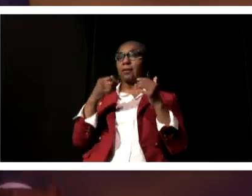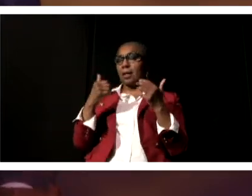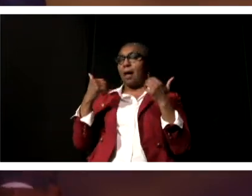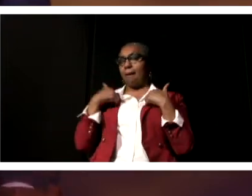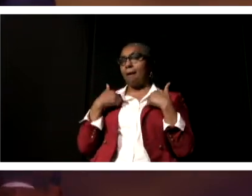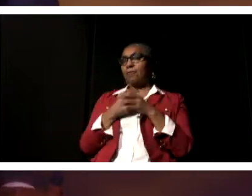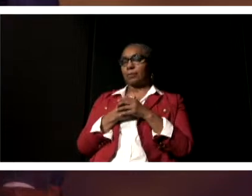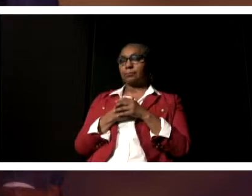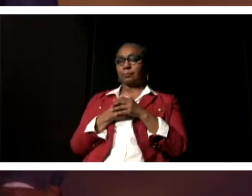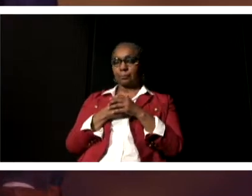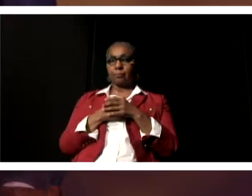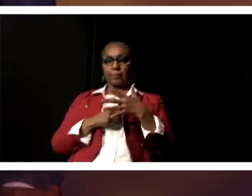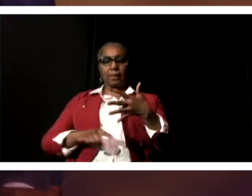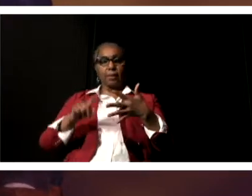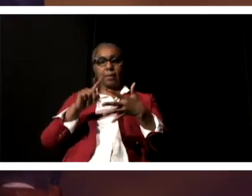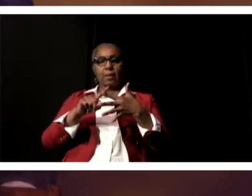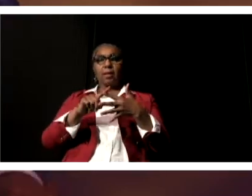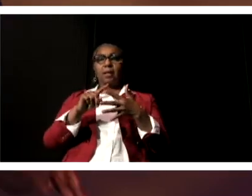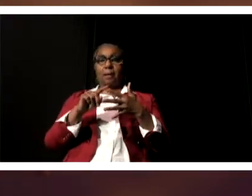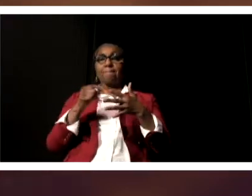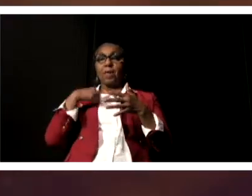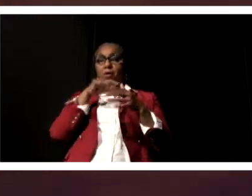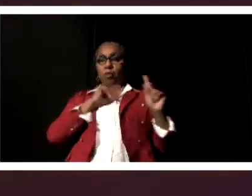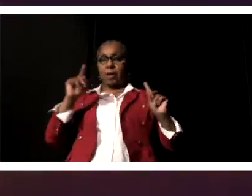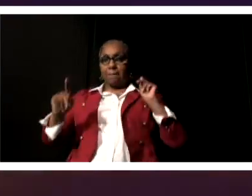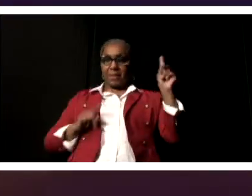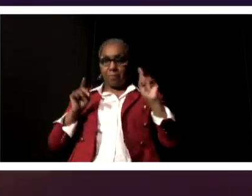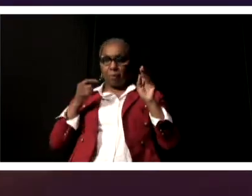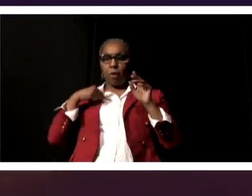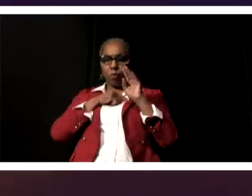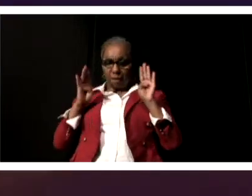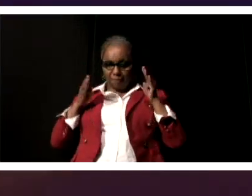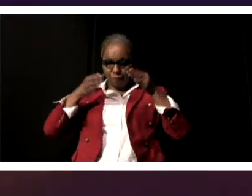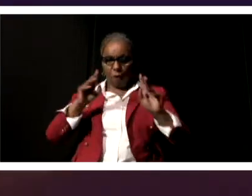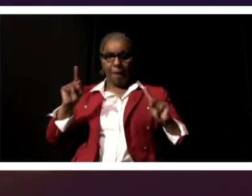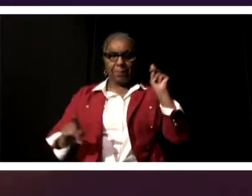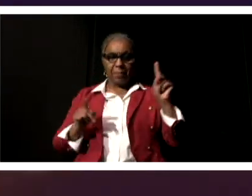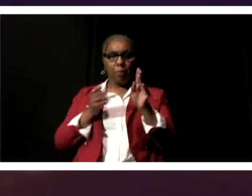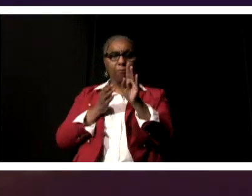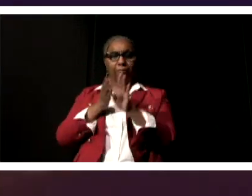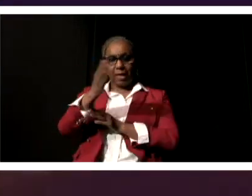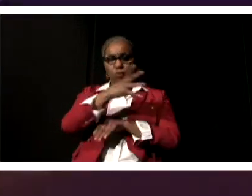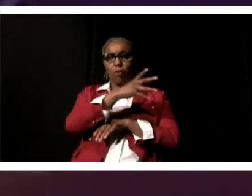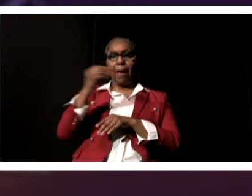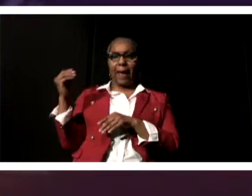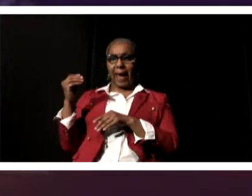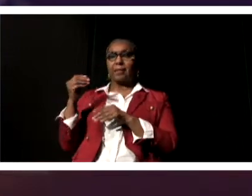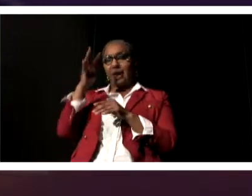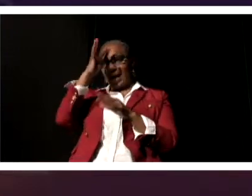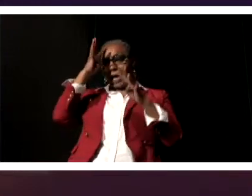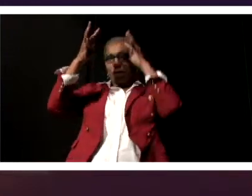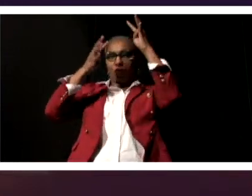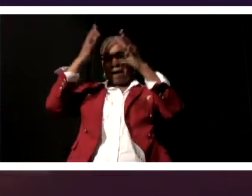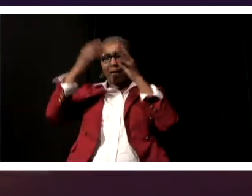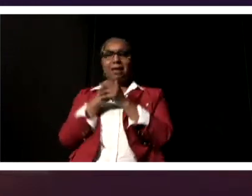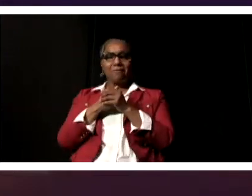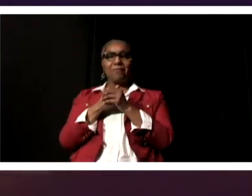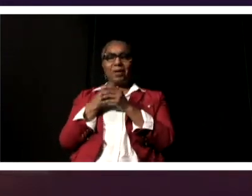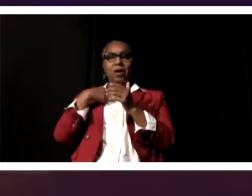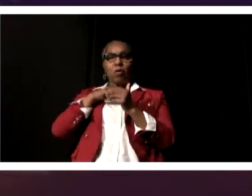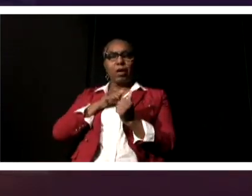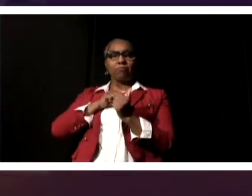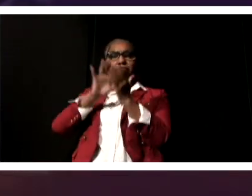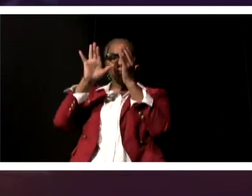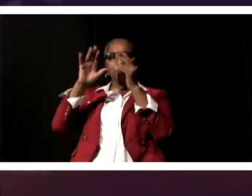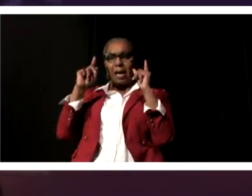wallet. We are people-centered, professional, and innovative, addressing